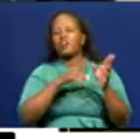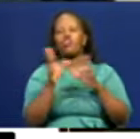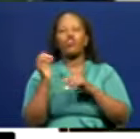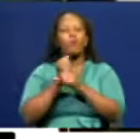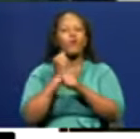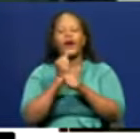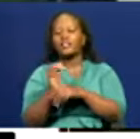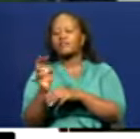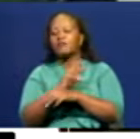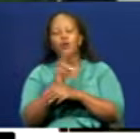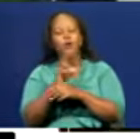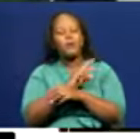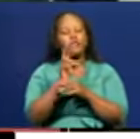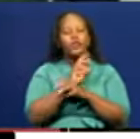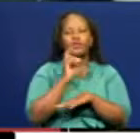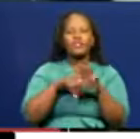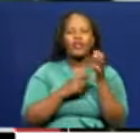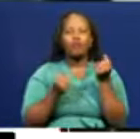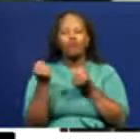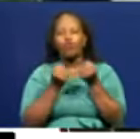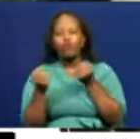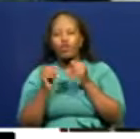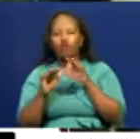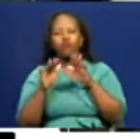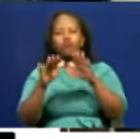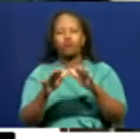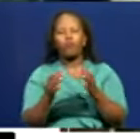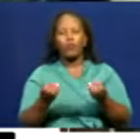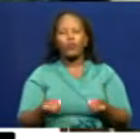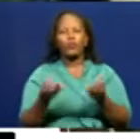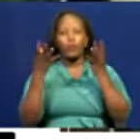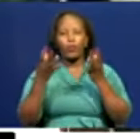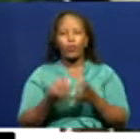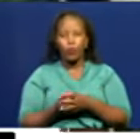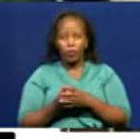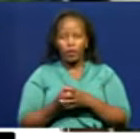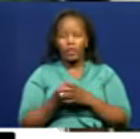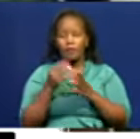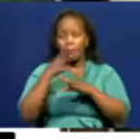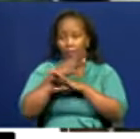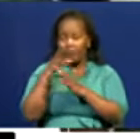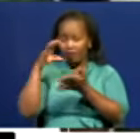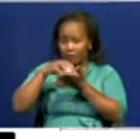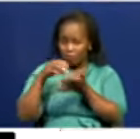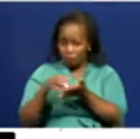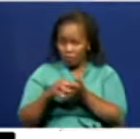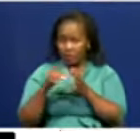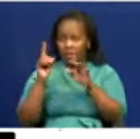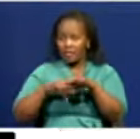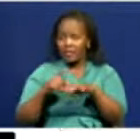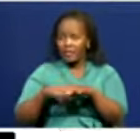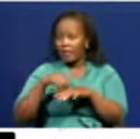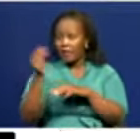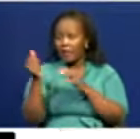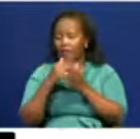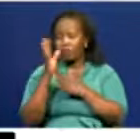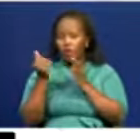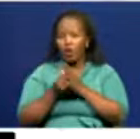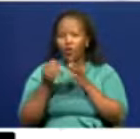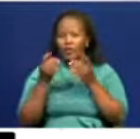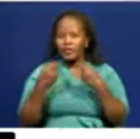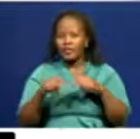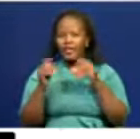area when the vehicle ran over IED explosive. It is after the incident when militants came out of the forest and tried to